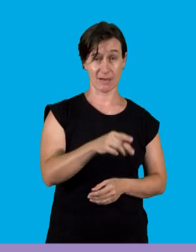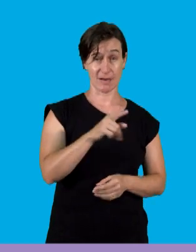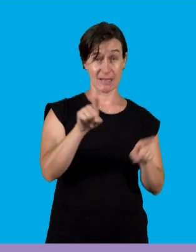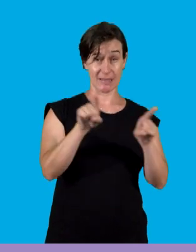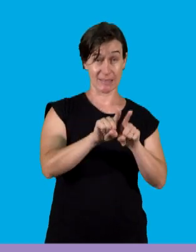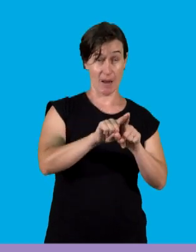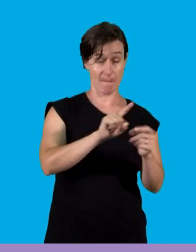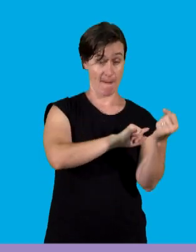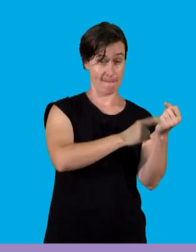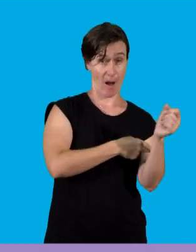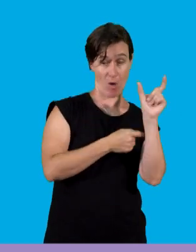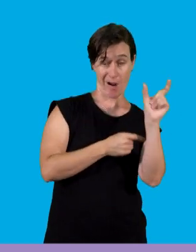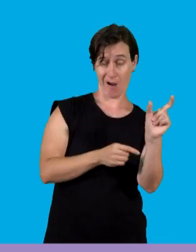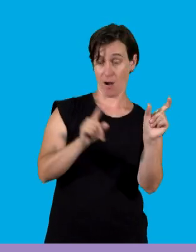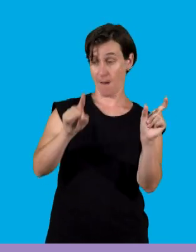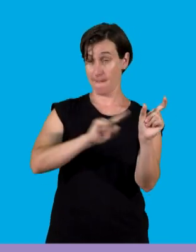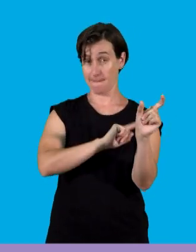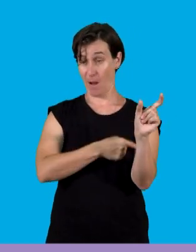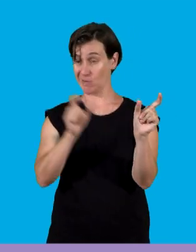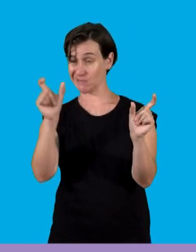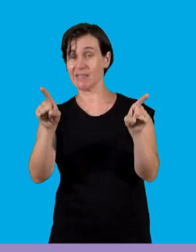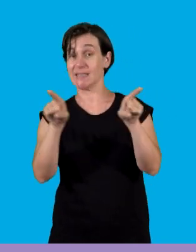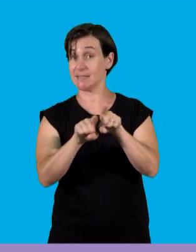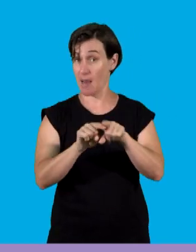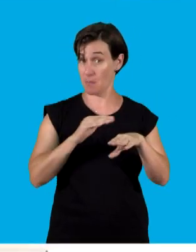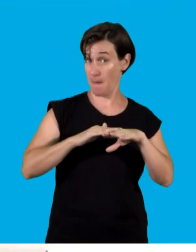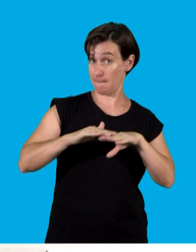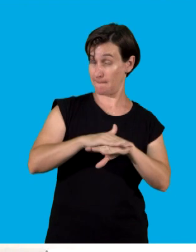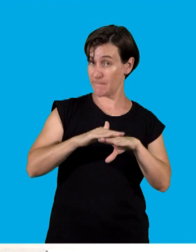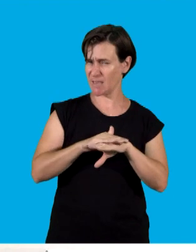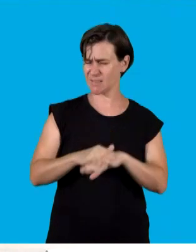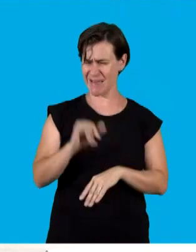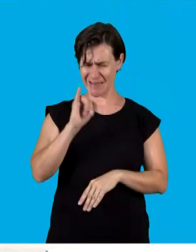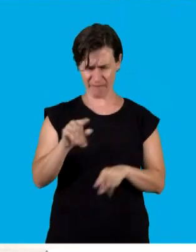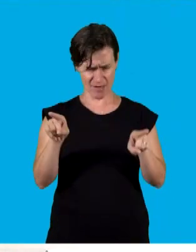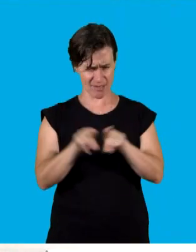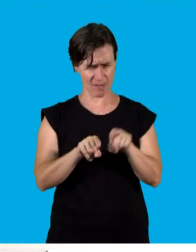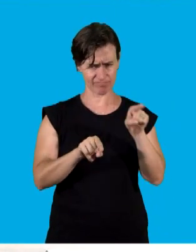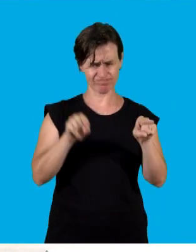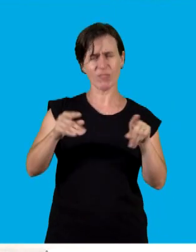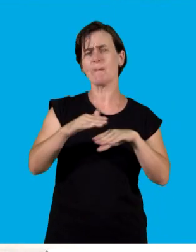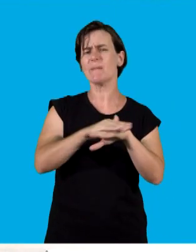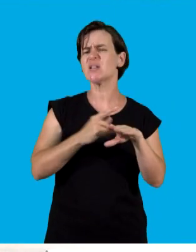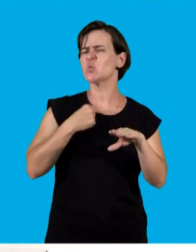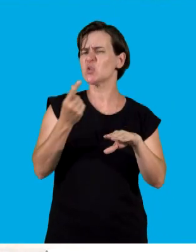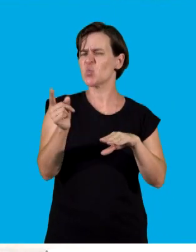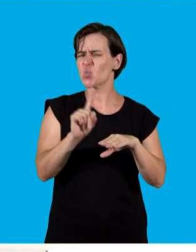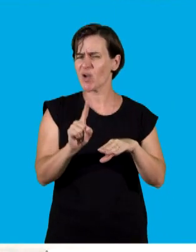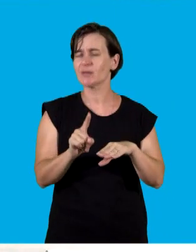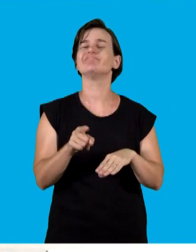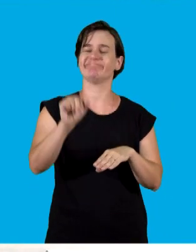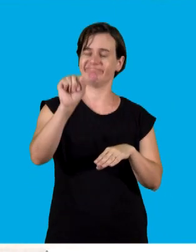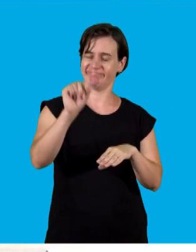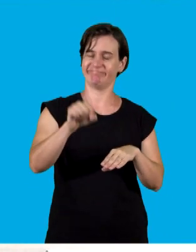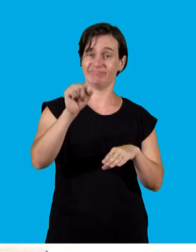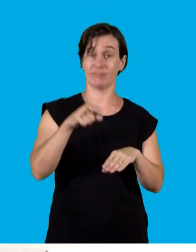powers that have the same base, and they're being multiplied. Do you remember what to do? Yes, of course,